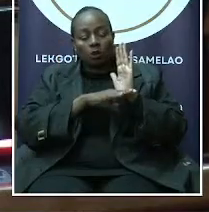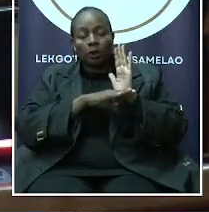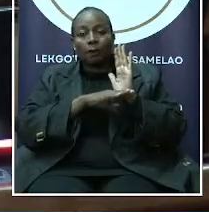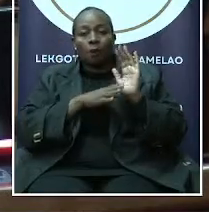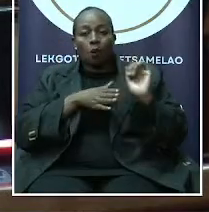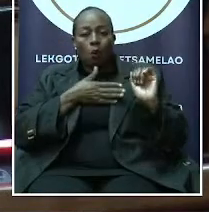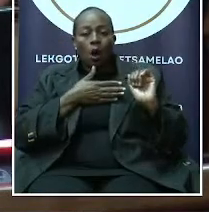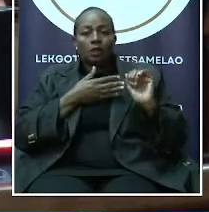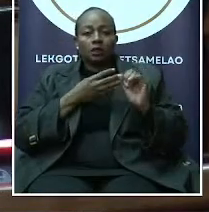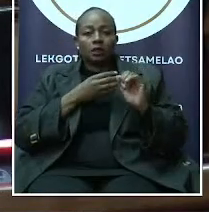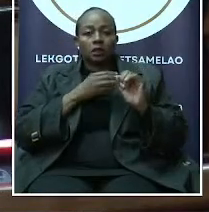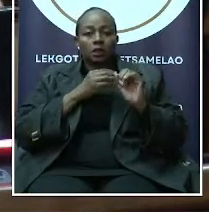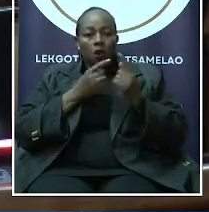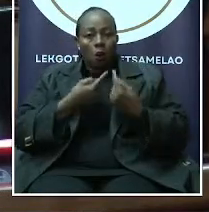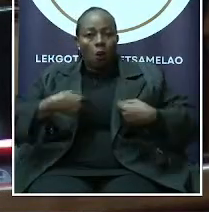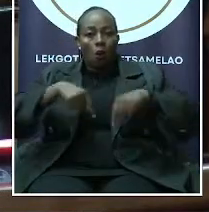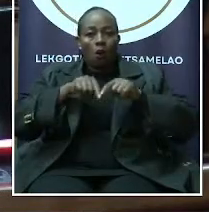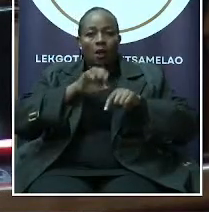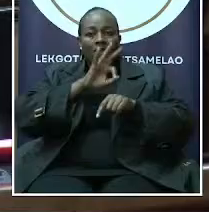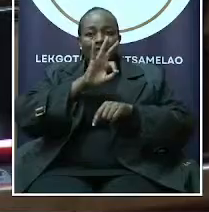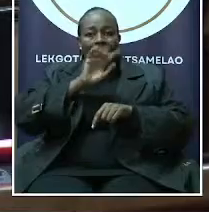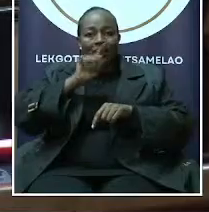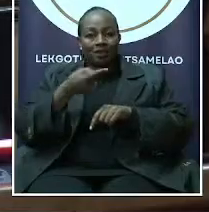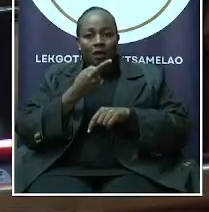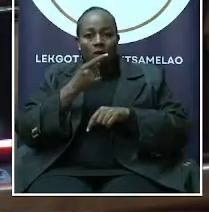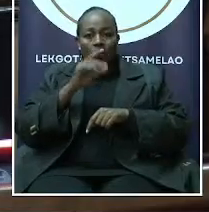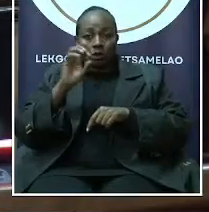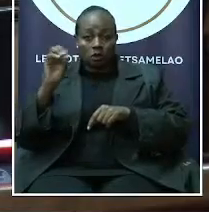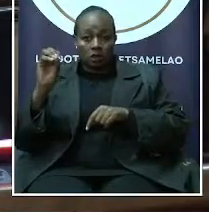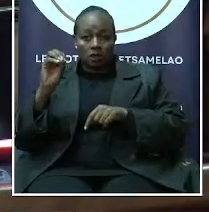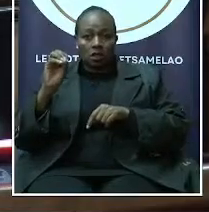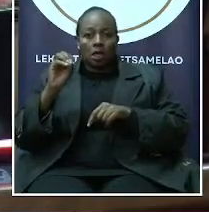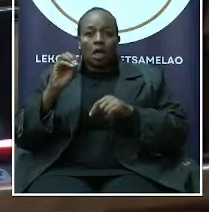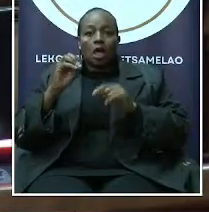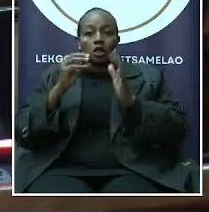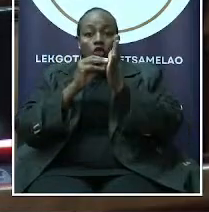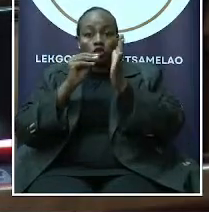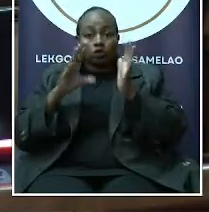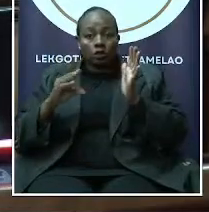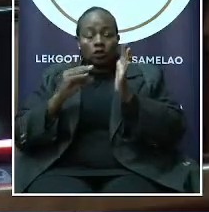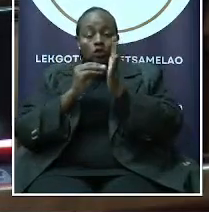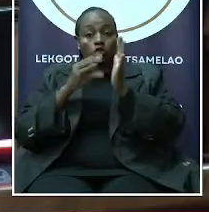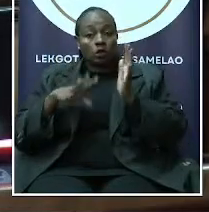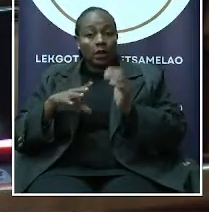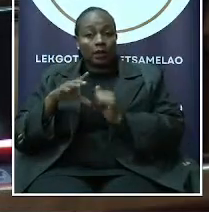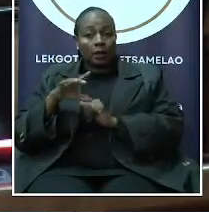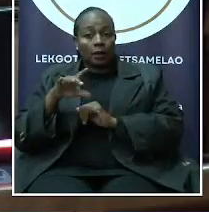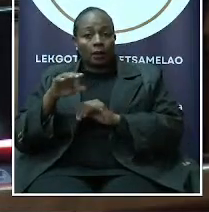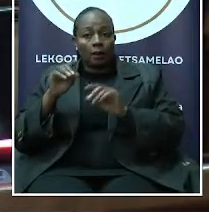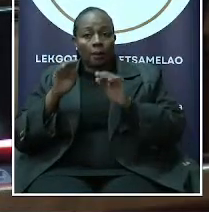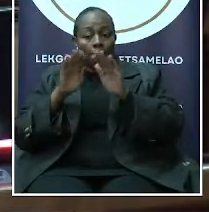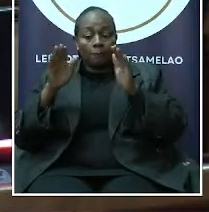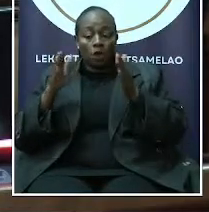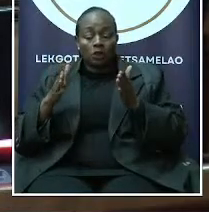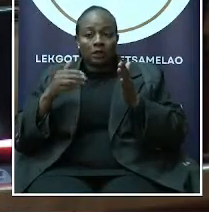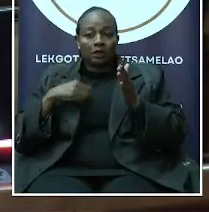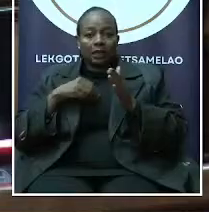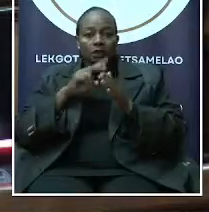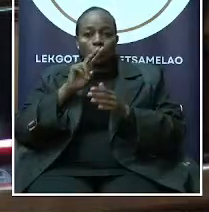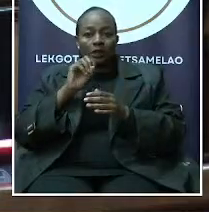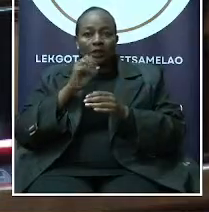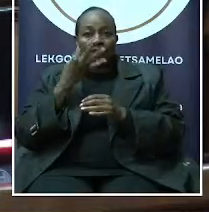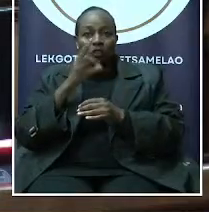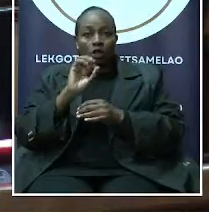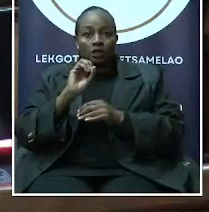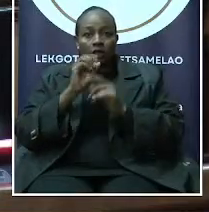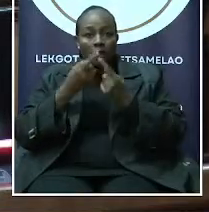deliver 300,000 new student beds nationally by 2030. And the